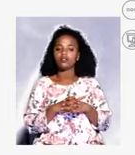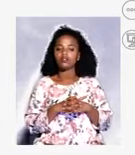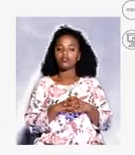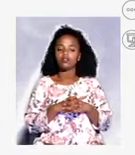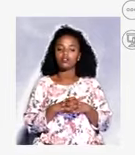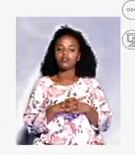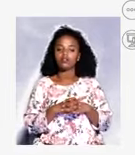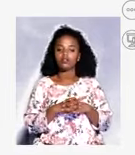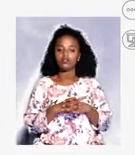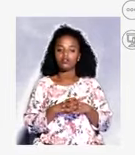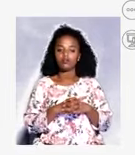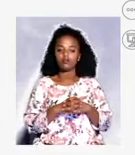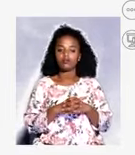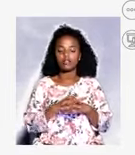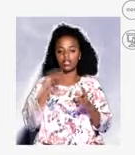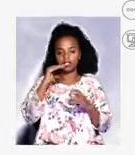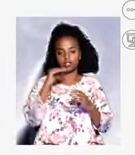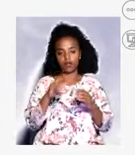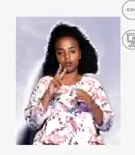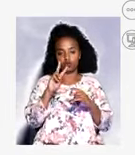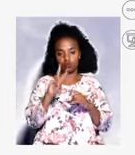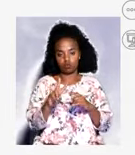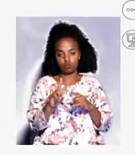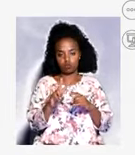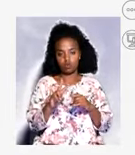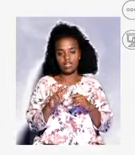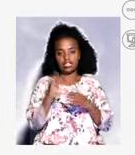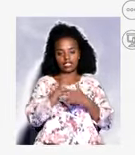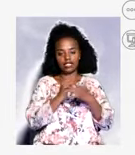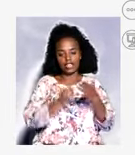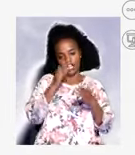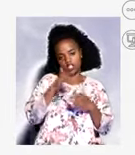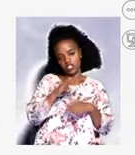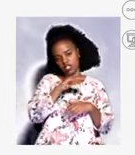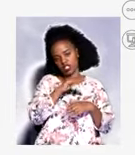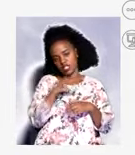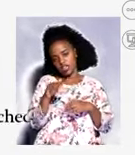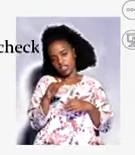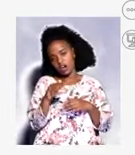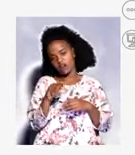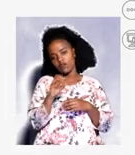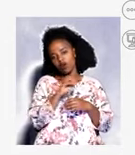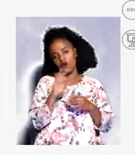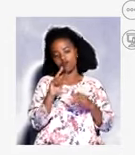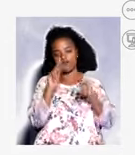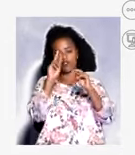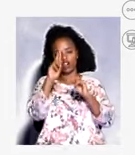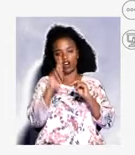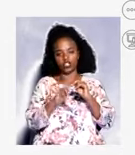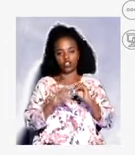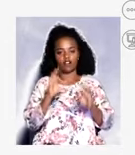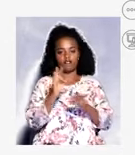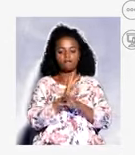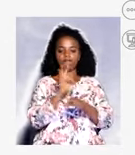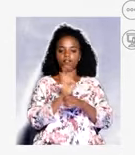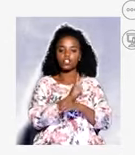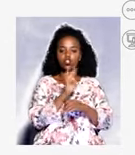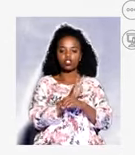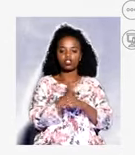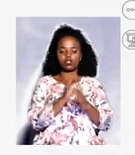Now, steps to sketch the graph of rational function.